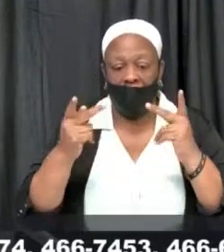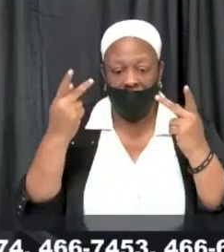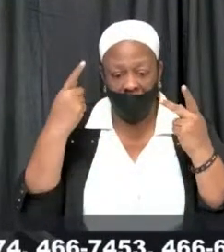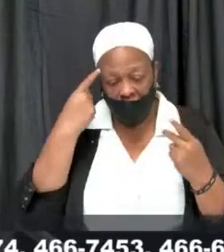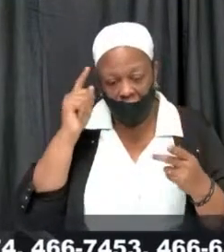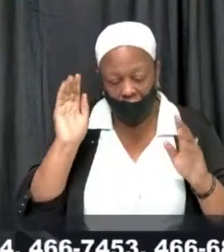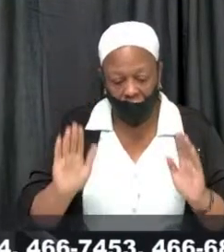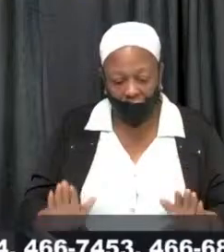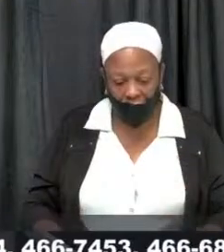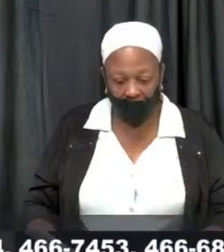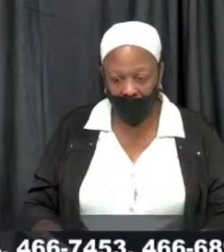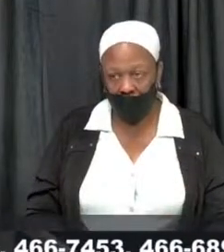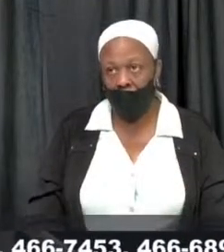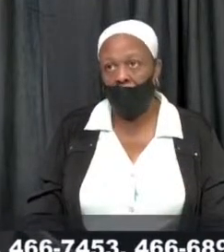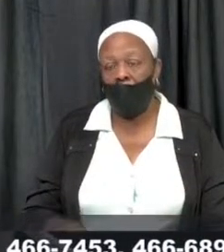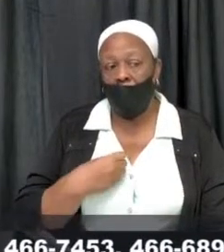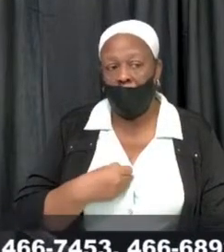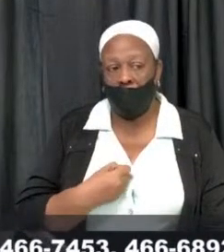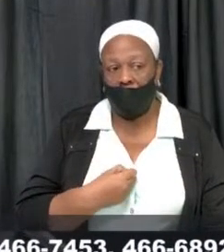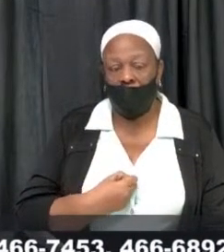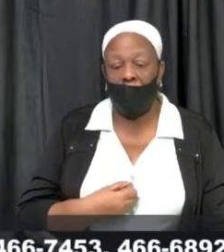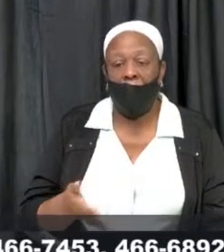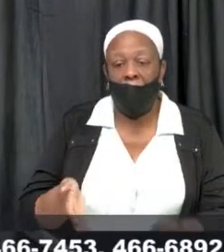be a weekly activity?